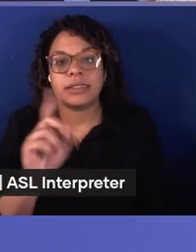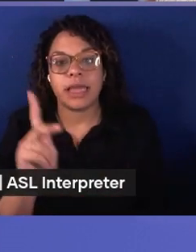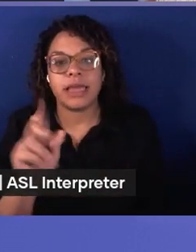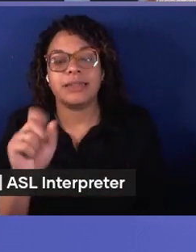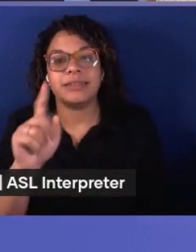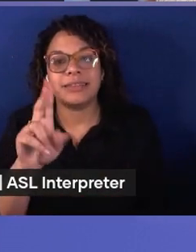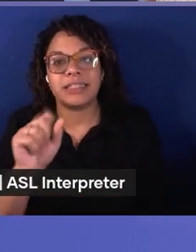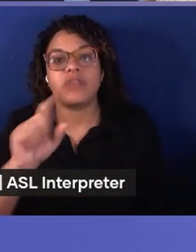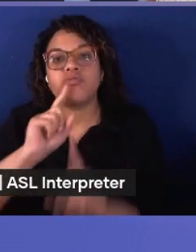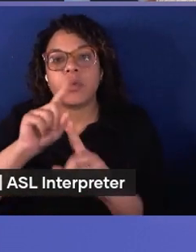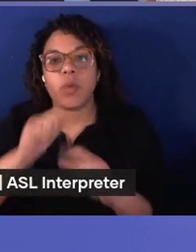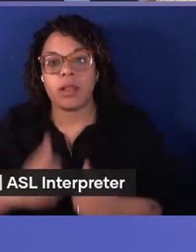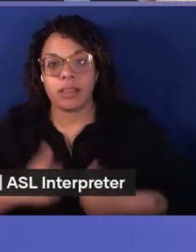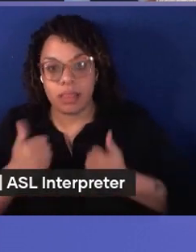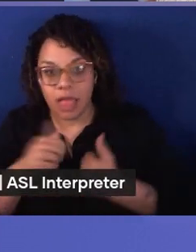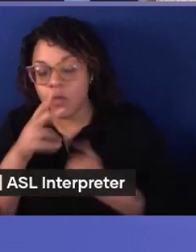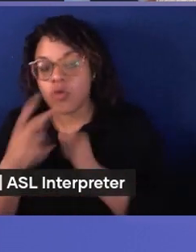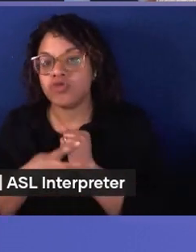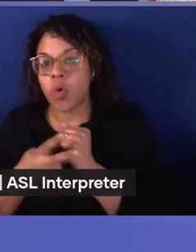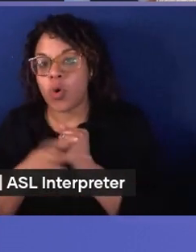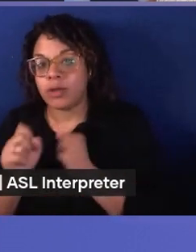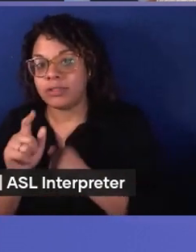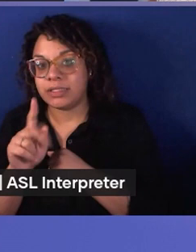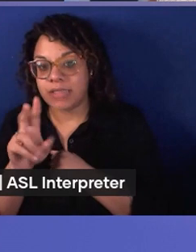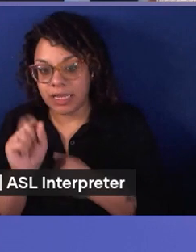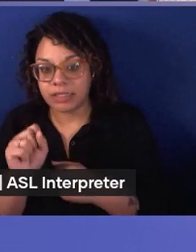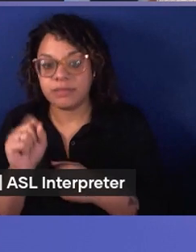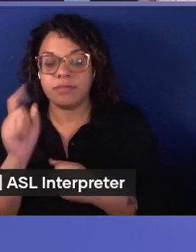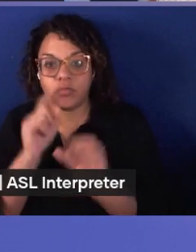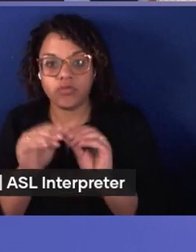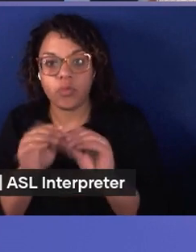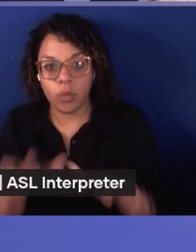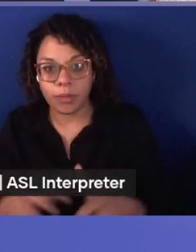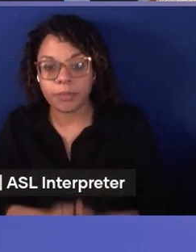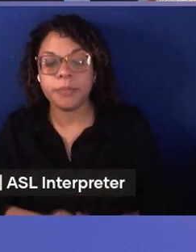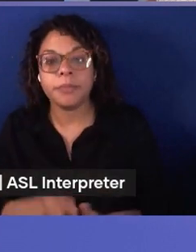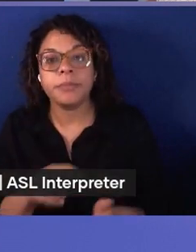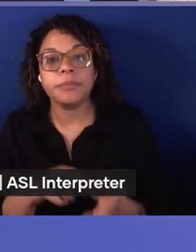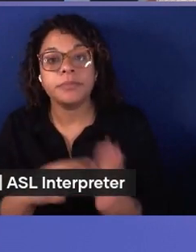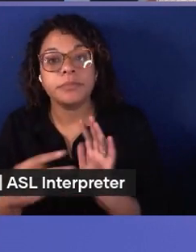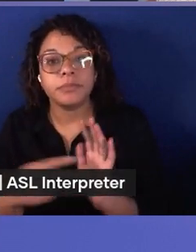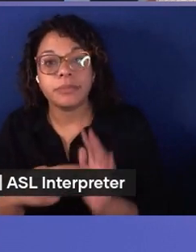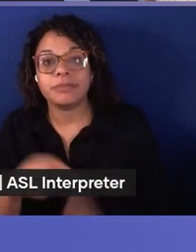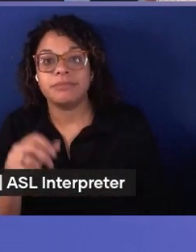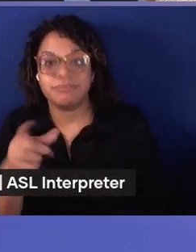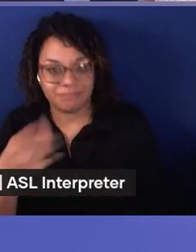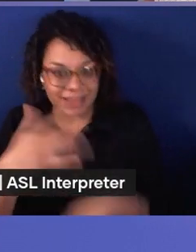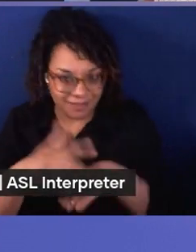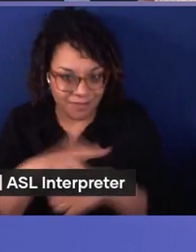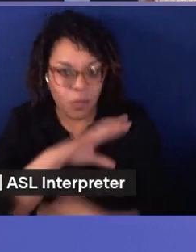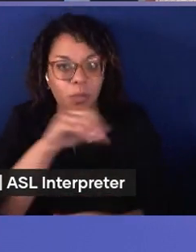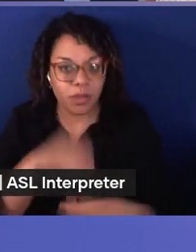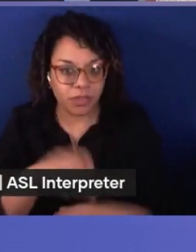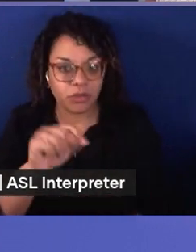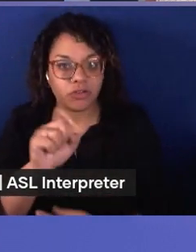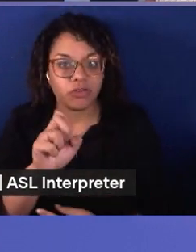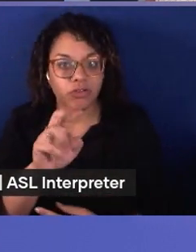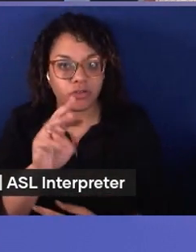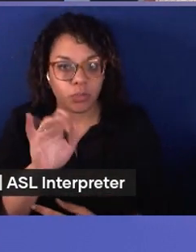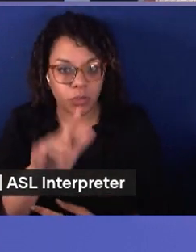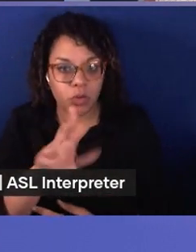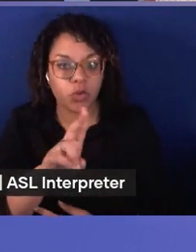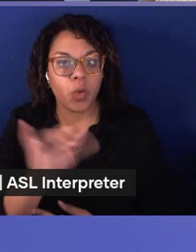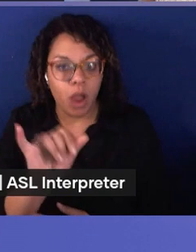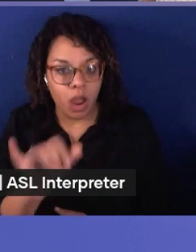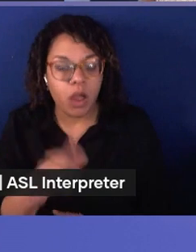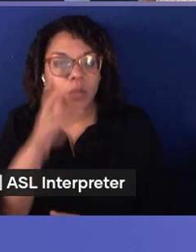will store the status of our deployment. This means that it's available in the terminal UI. It will give